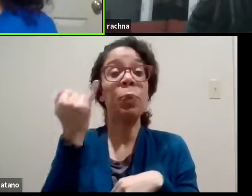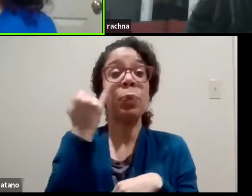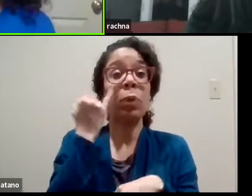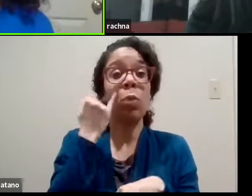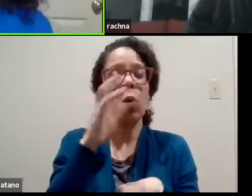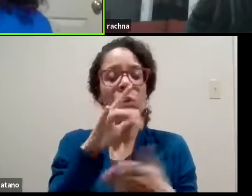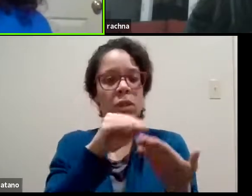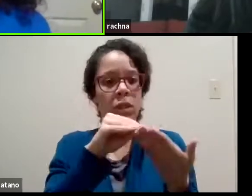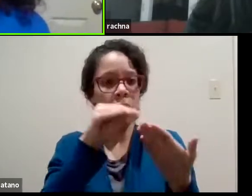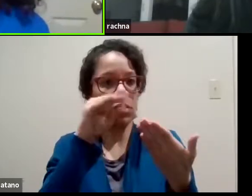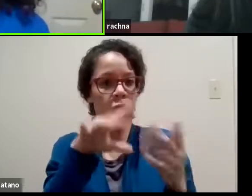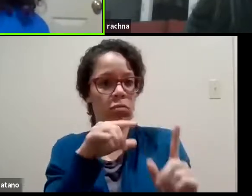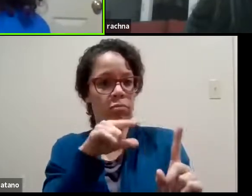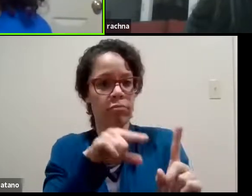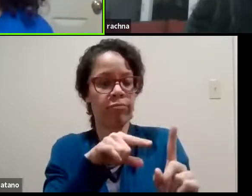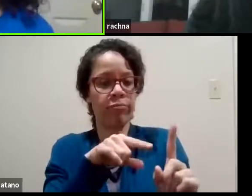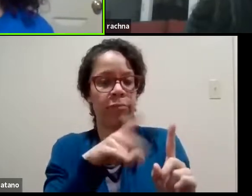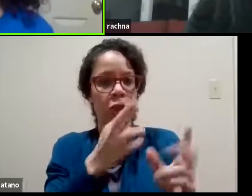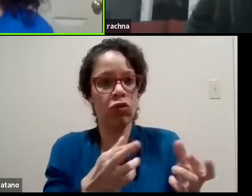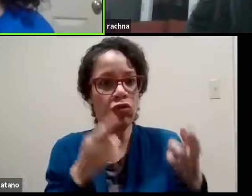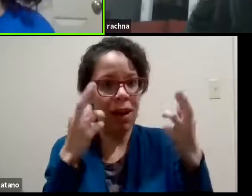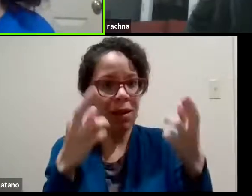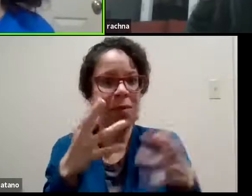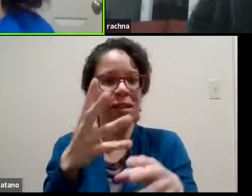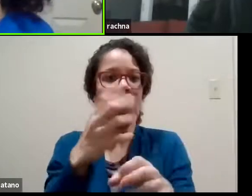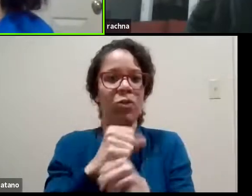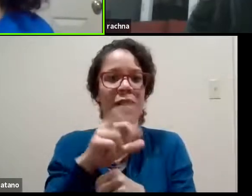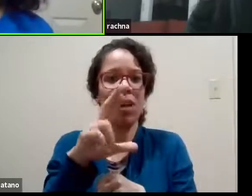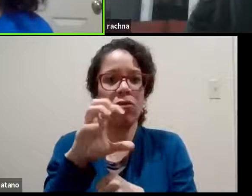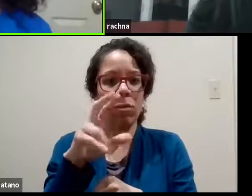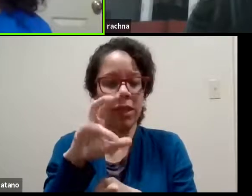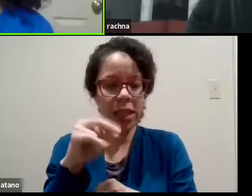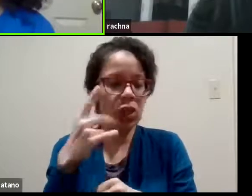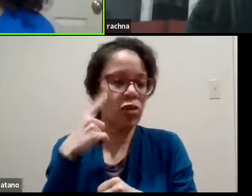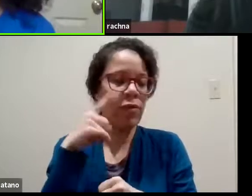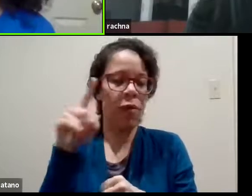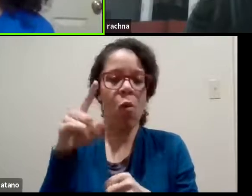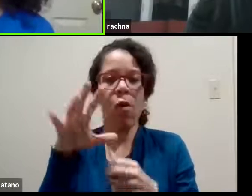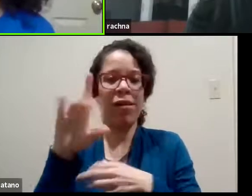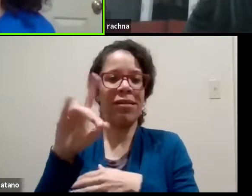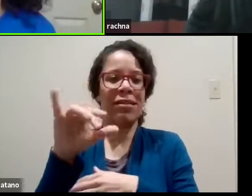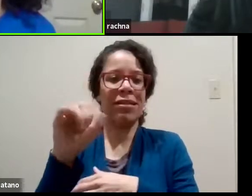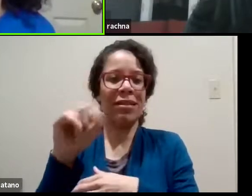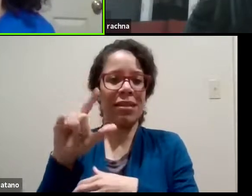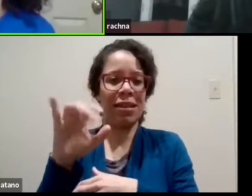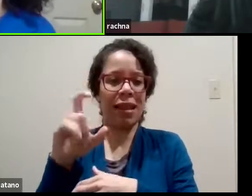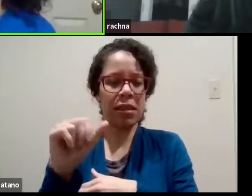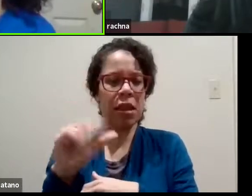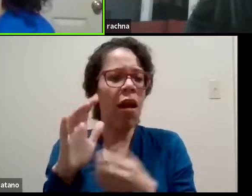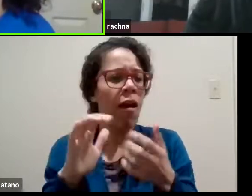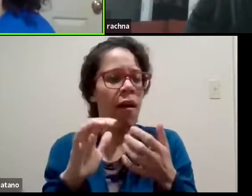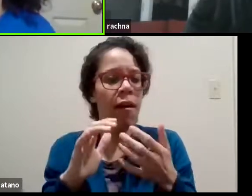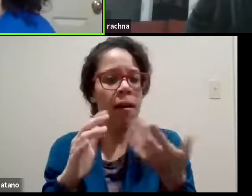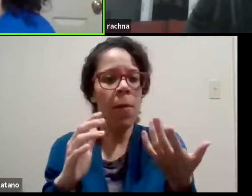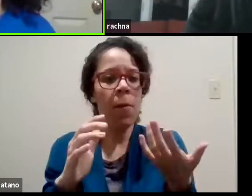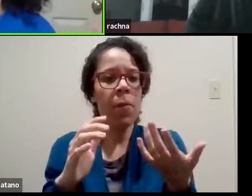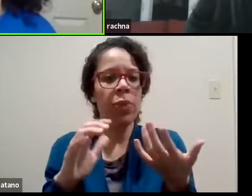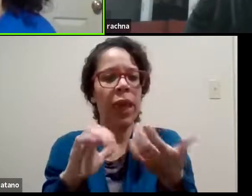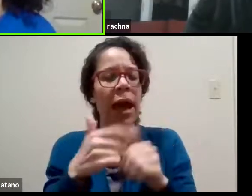is recommended for getting remediation for their dyslexia, for example, how frequently and what